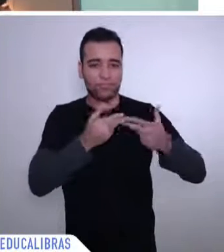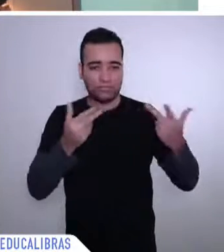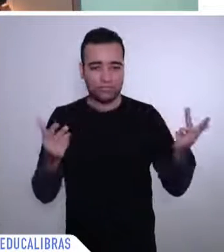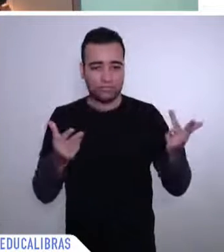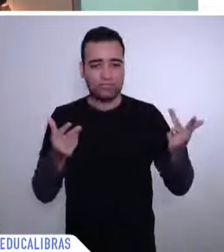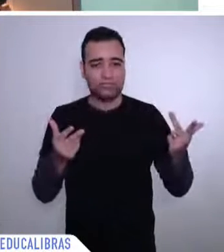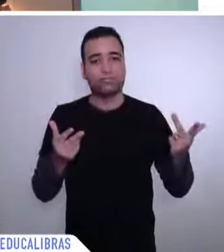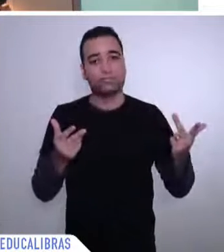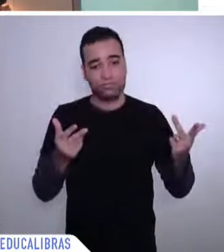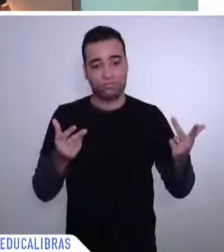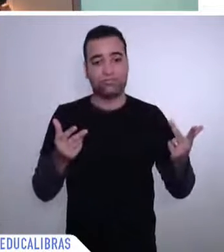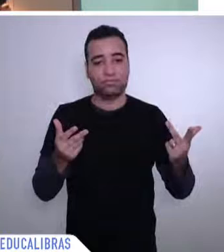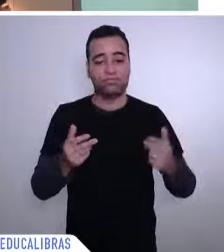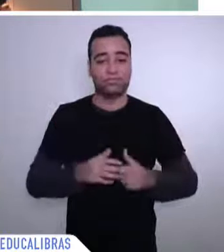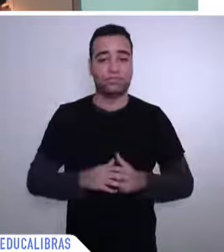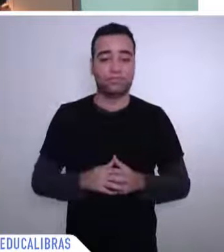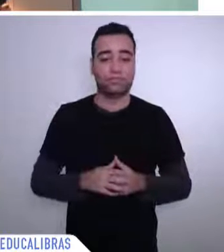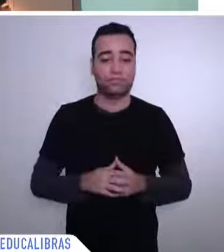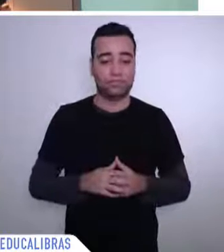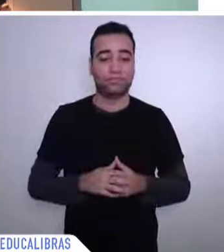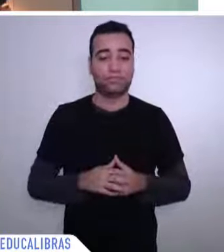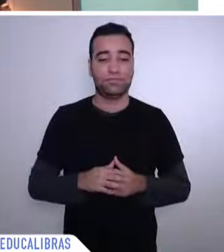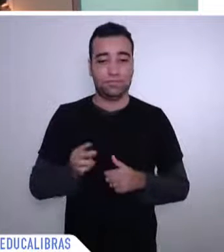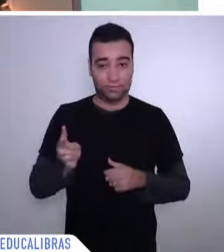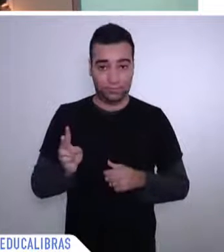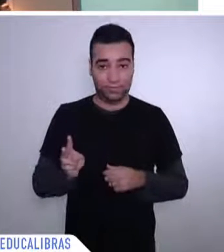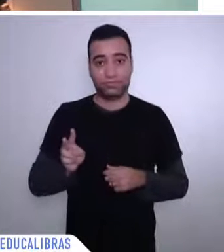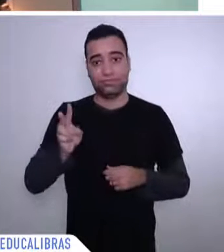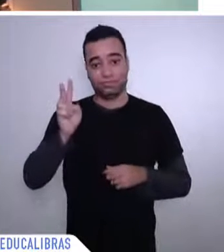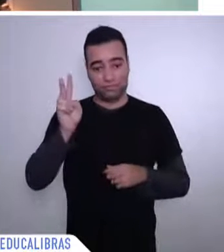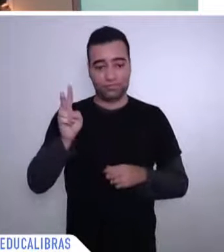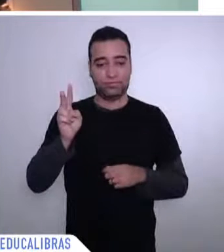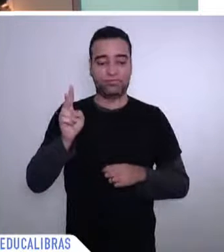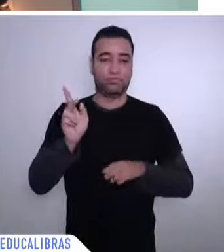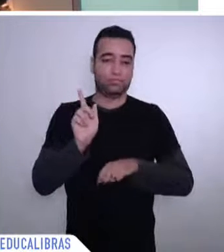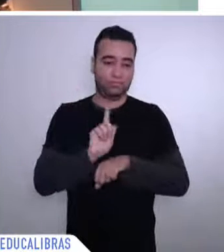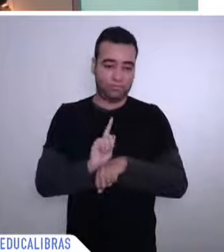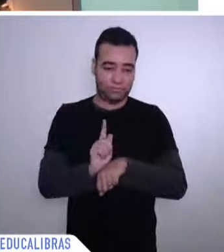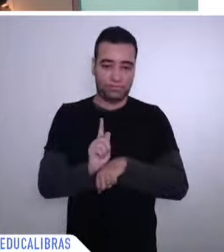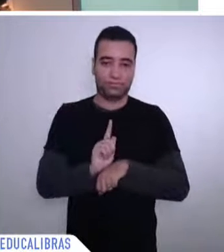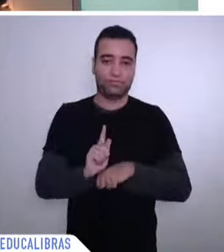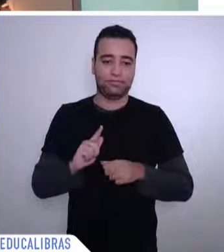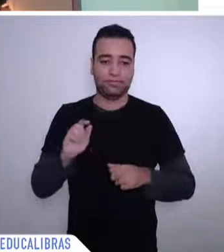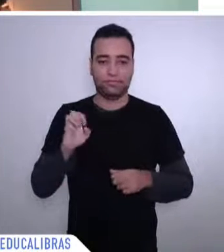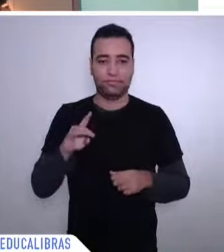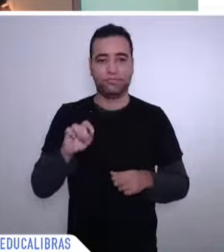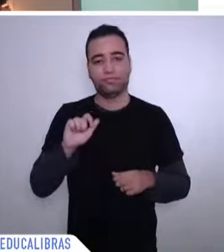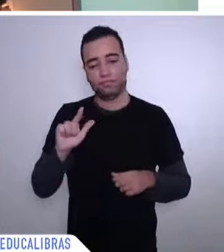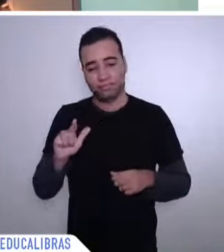scoring, the telemarketing queues. So the values